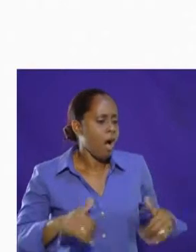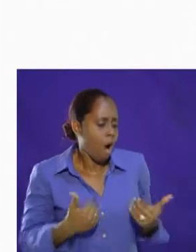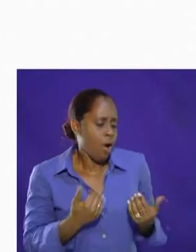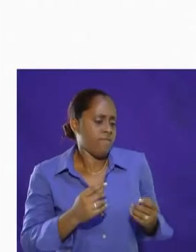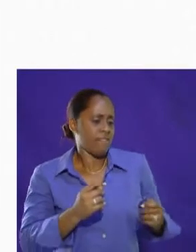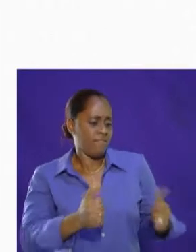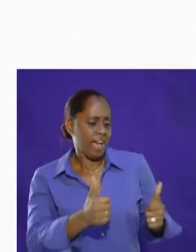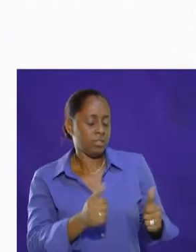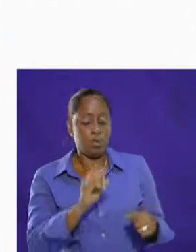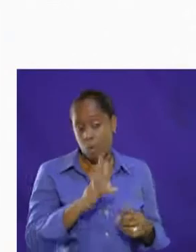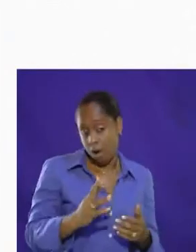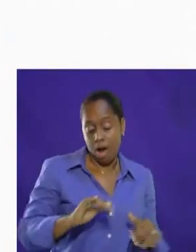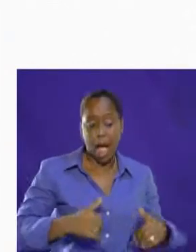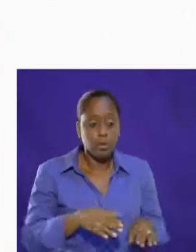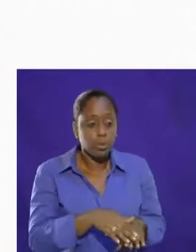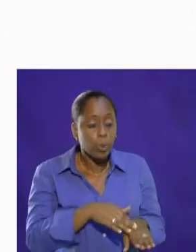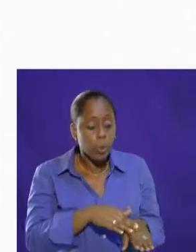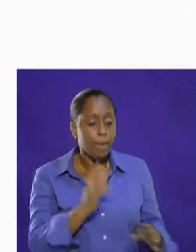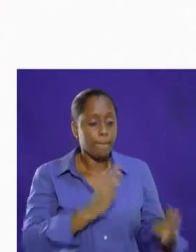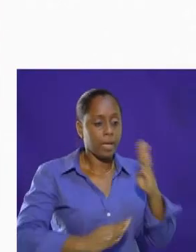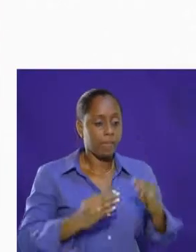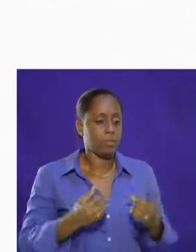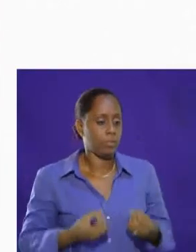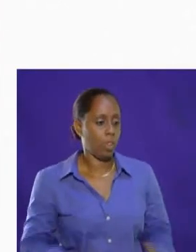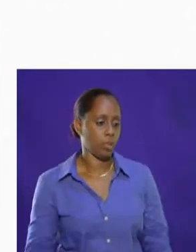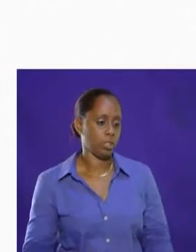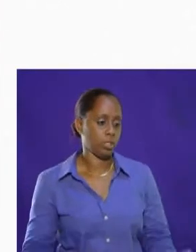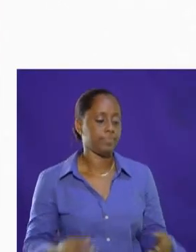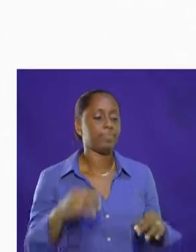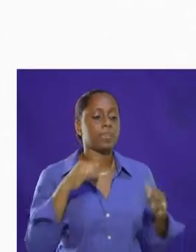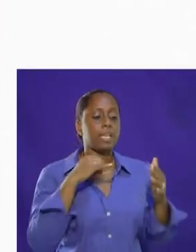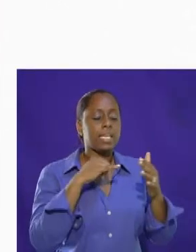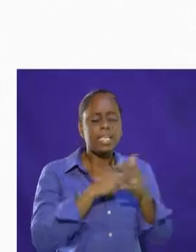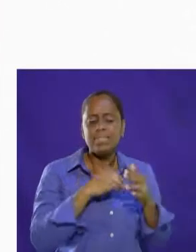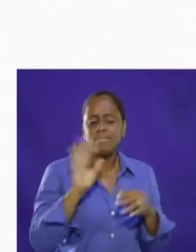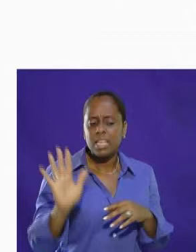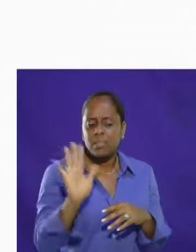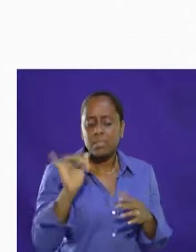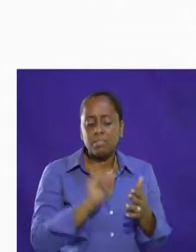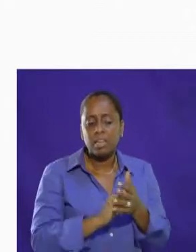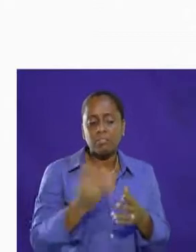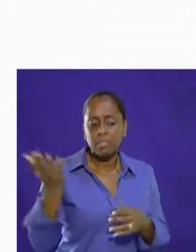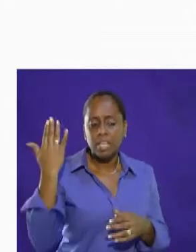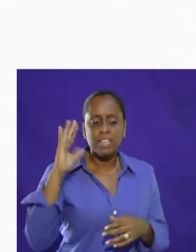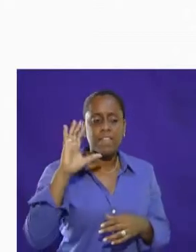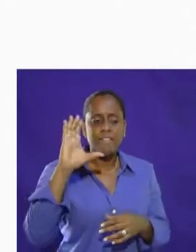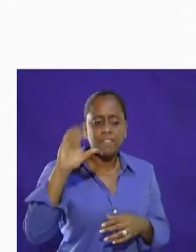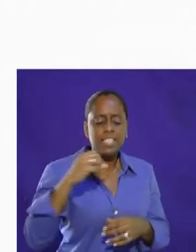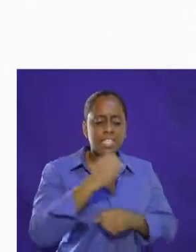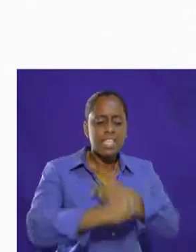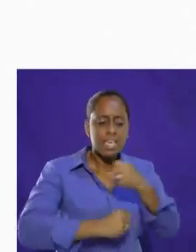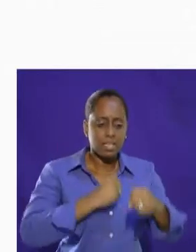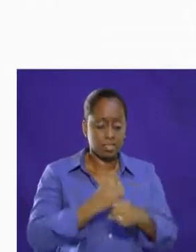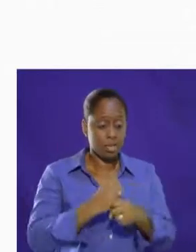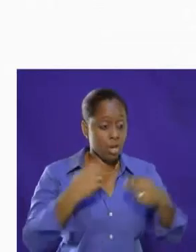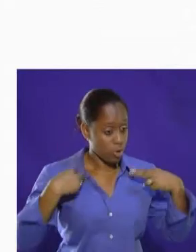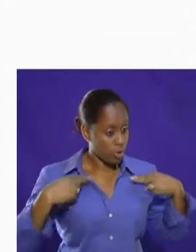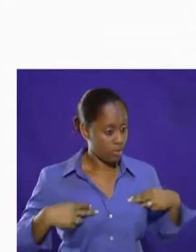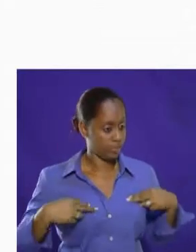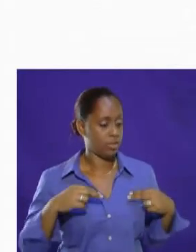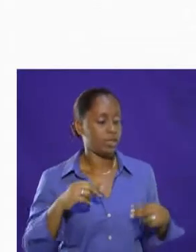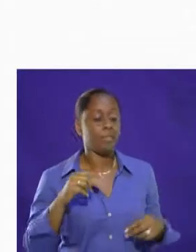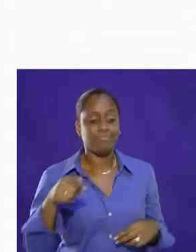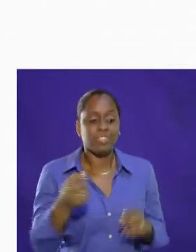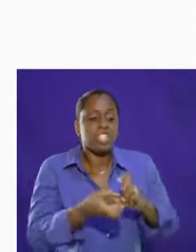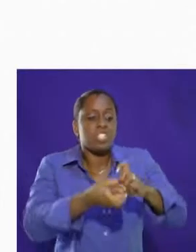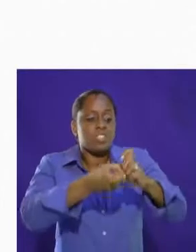what pace is biodiversity being lost? It is estimated that over the last 50 years,